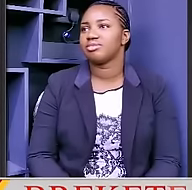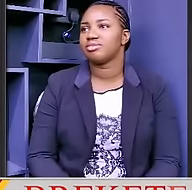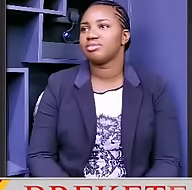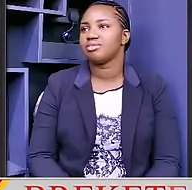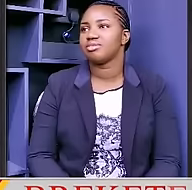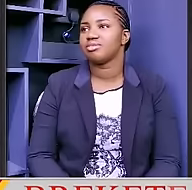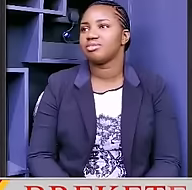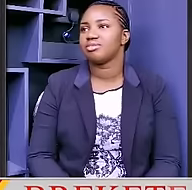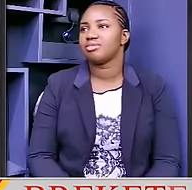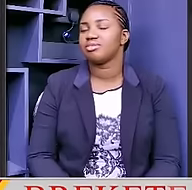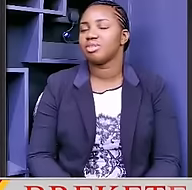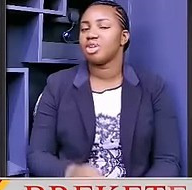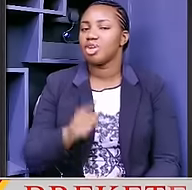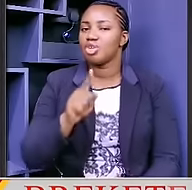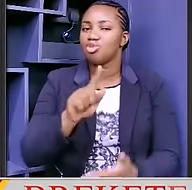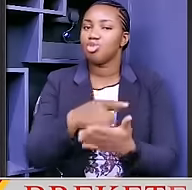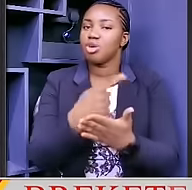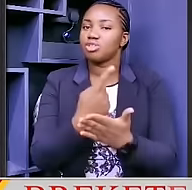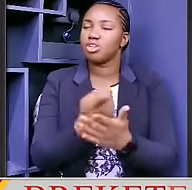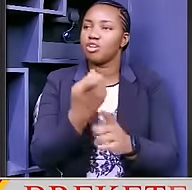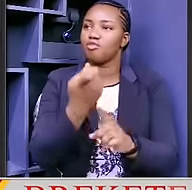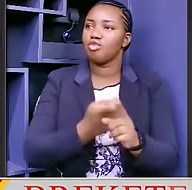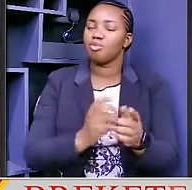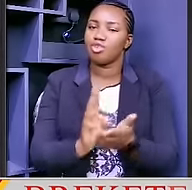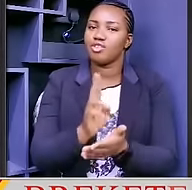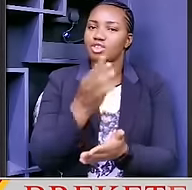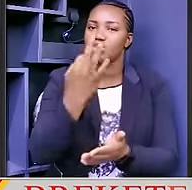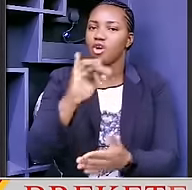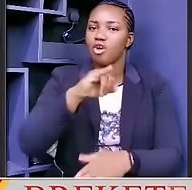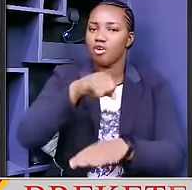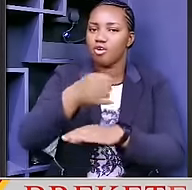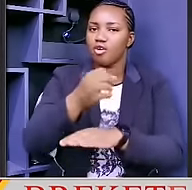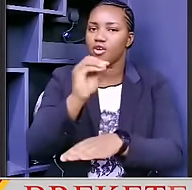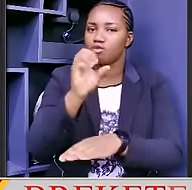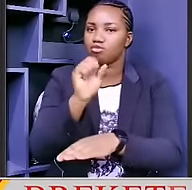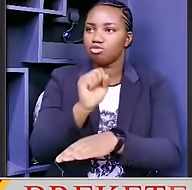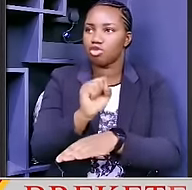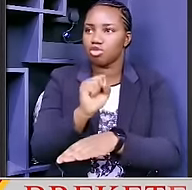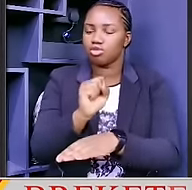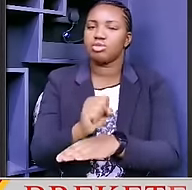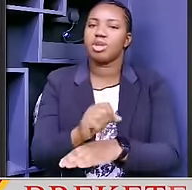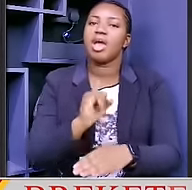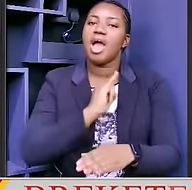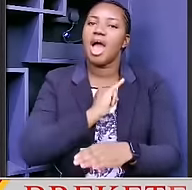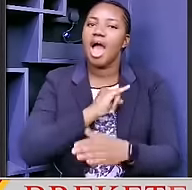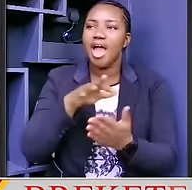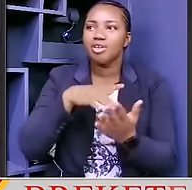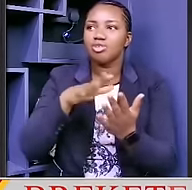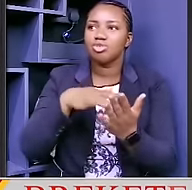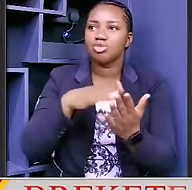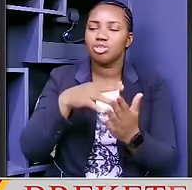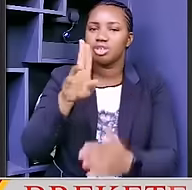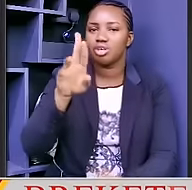You graduated from the University of Jos? University of Jos, yes, sir. What did you study? Urban and regional planning.